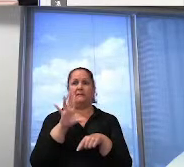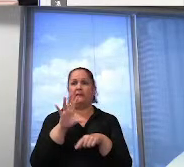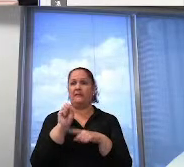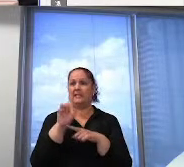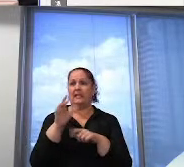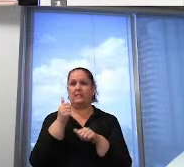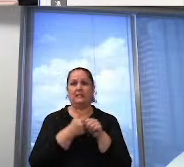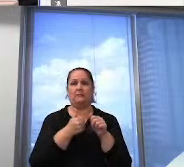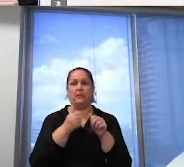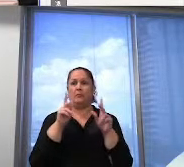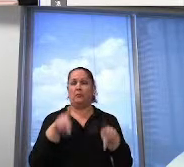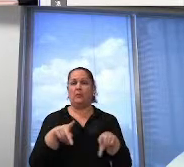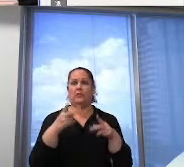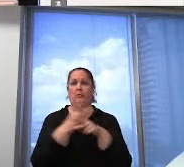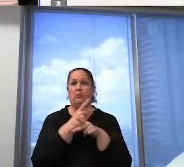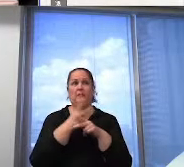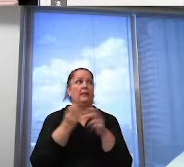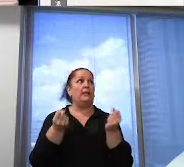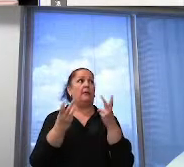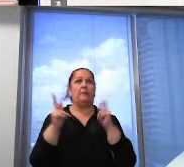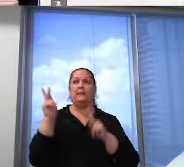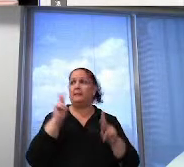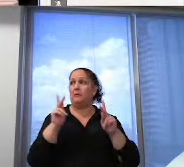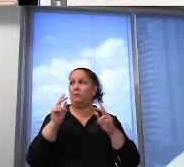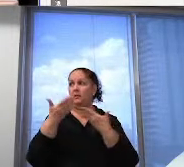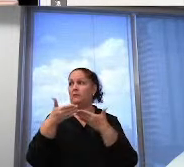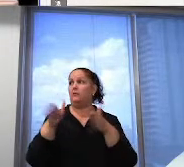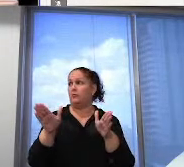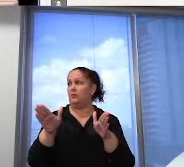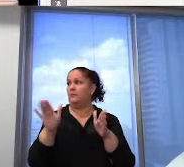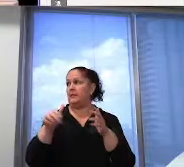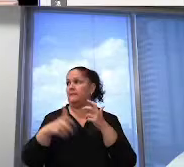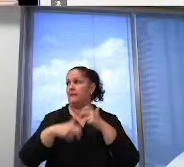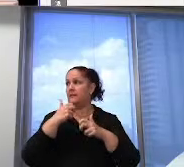75 seconds per person. You multiply that by the number of people in the room,